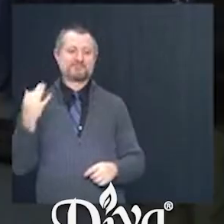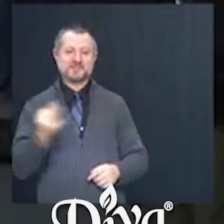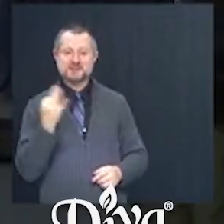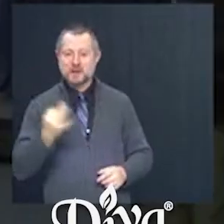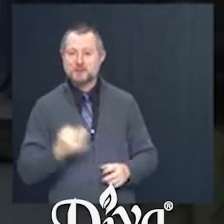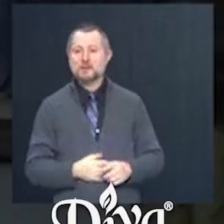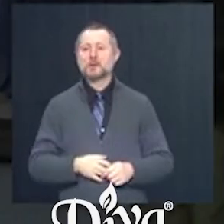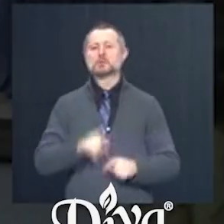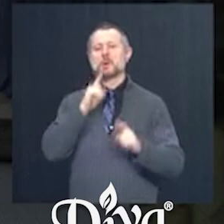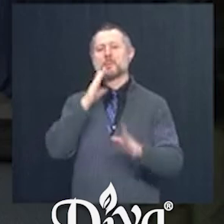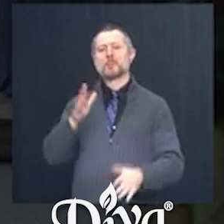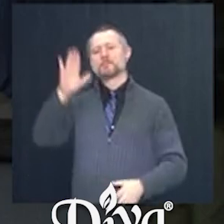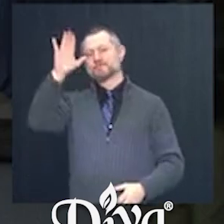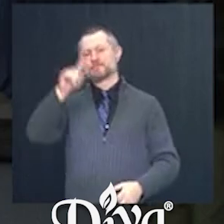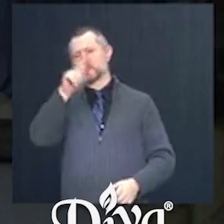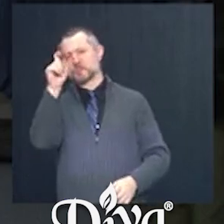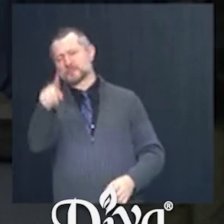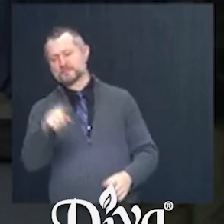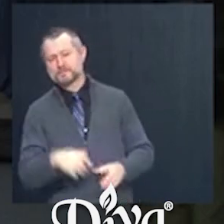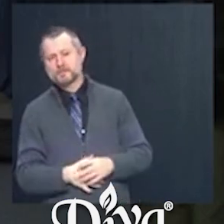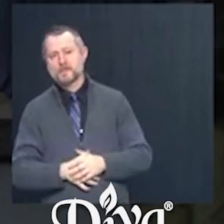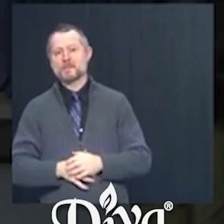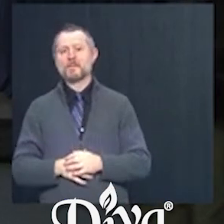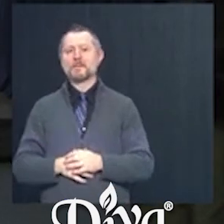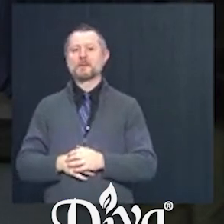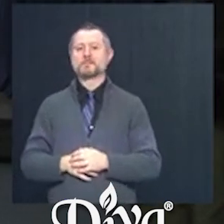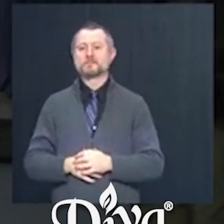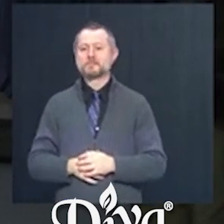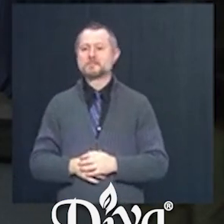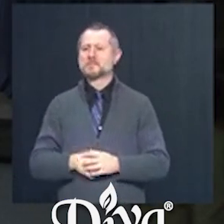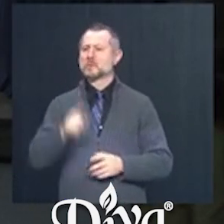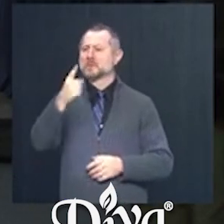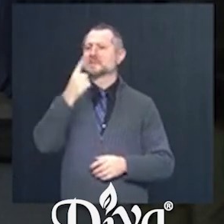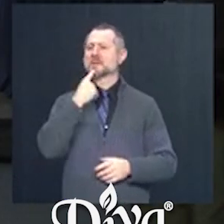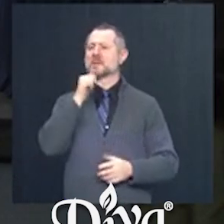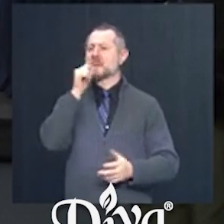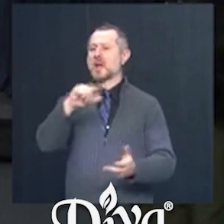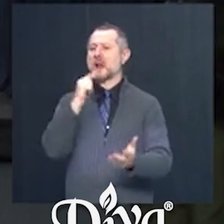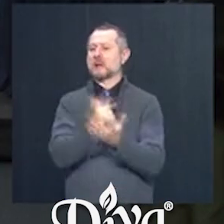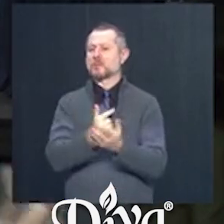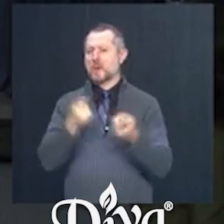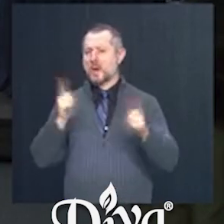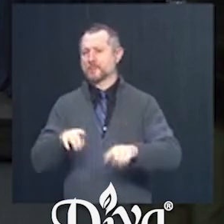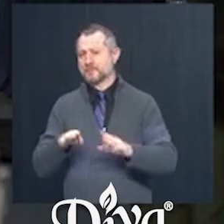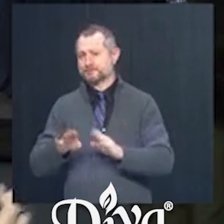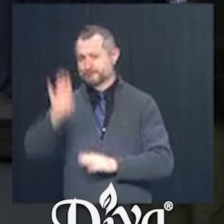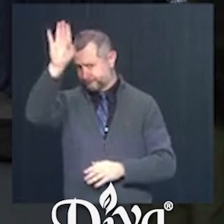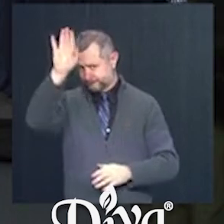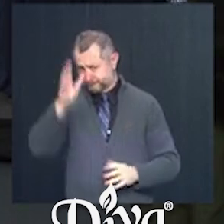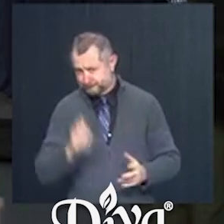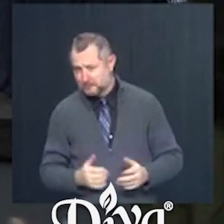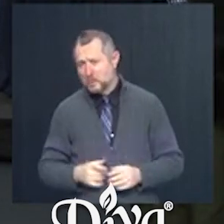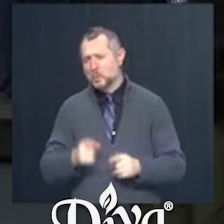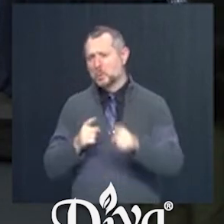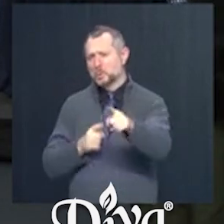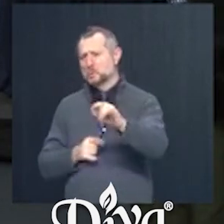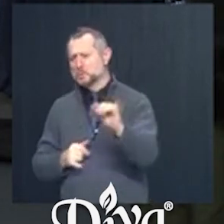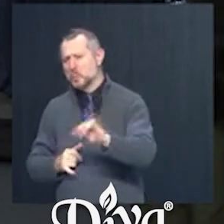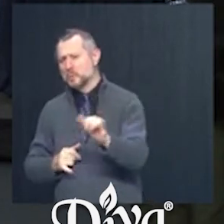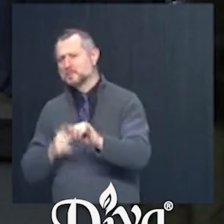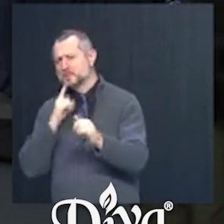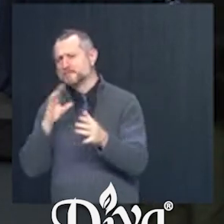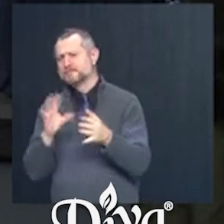Governor, you said unless people... You said that it's not a fait accompli, yet you also say it's